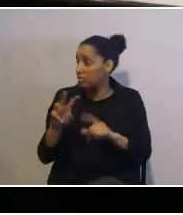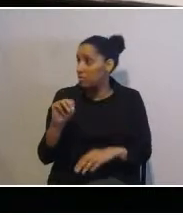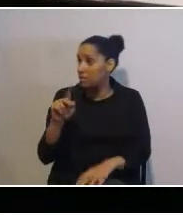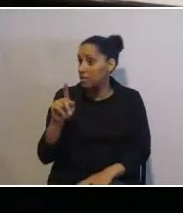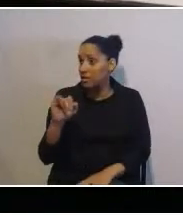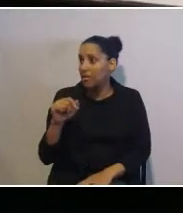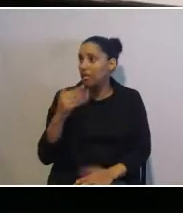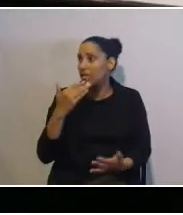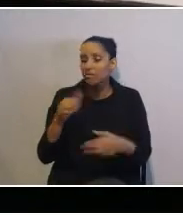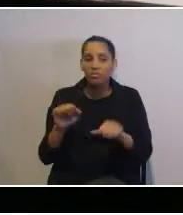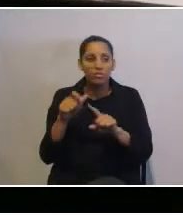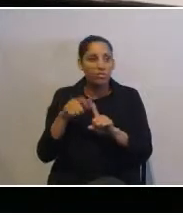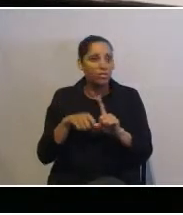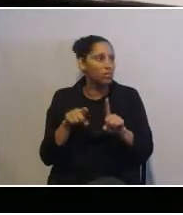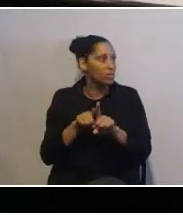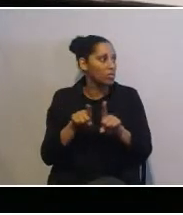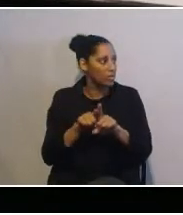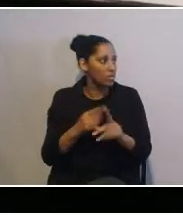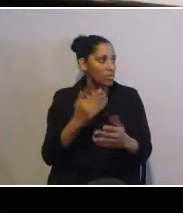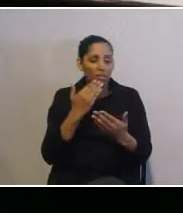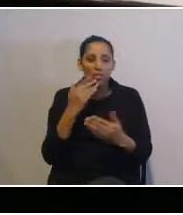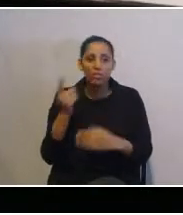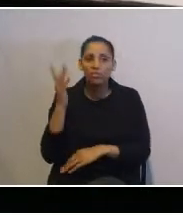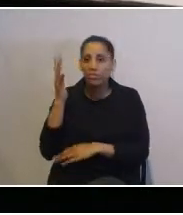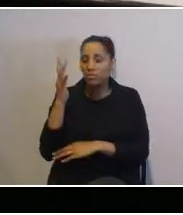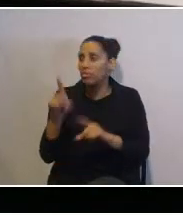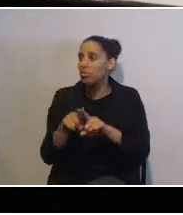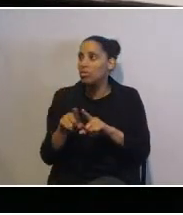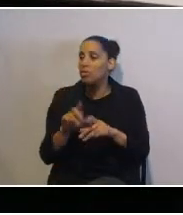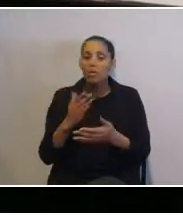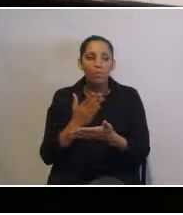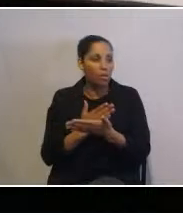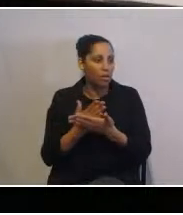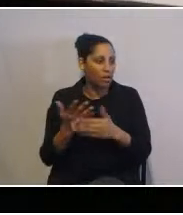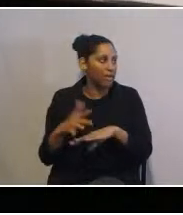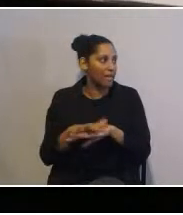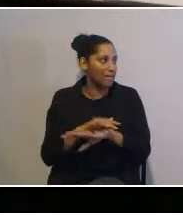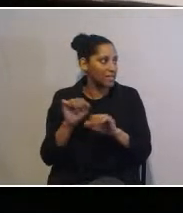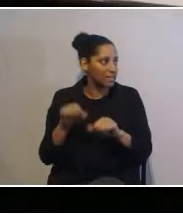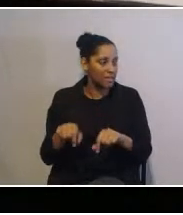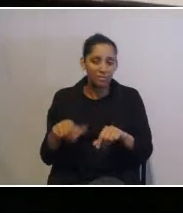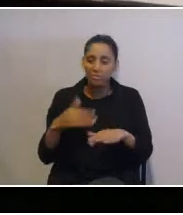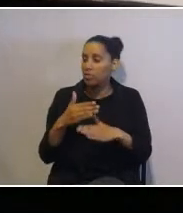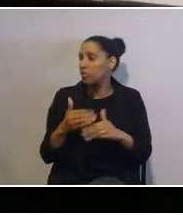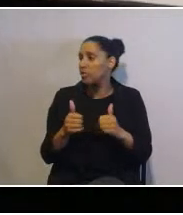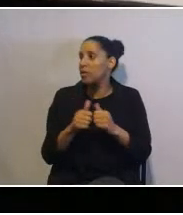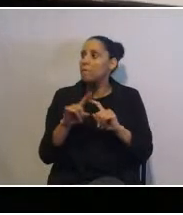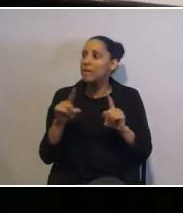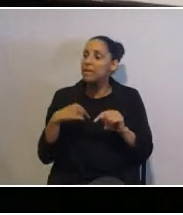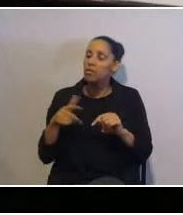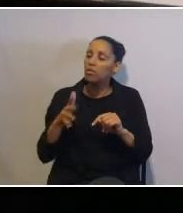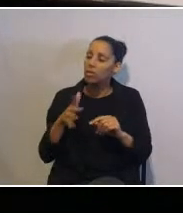Thanks, Chairperson, and thanks to Mr. Ngidi for the presentation. I'm partly covered by my colleague, but I also like to say to